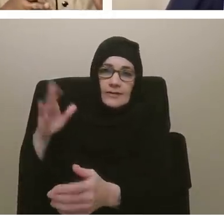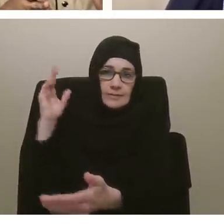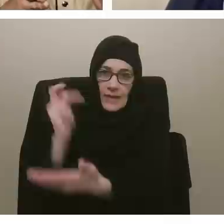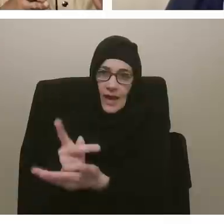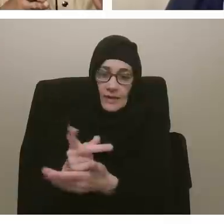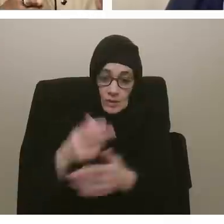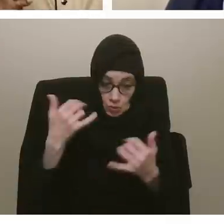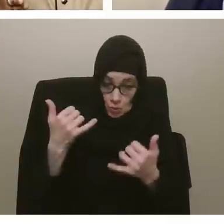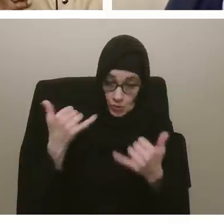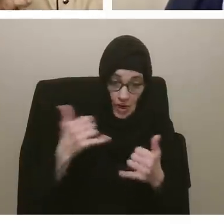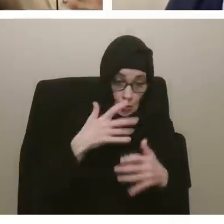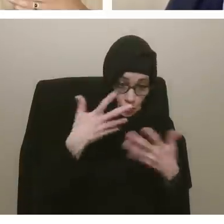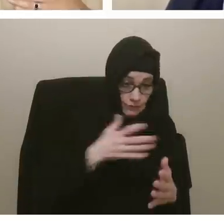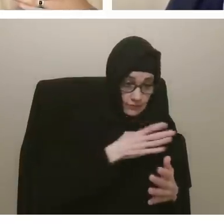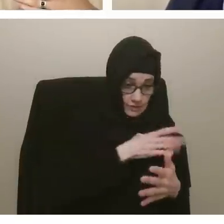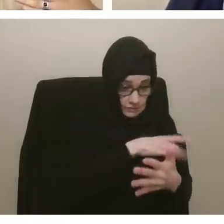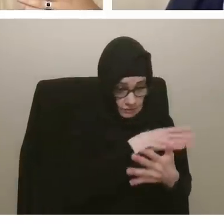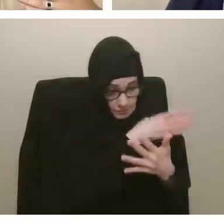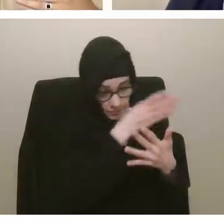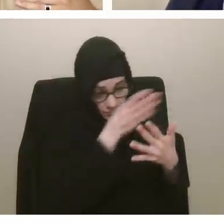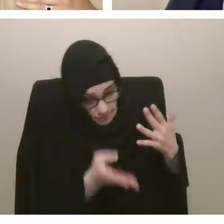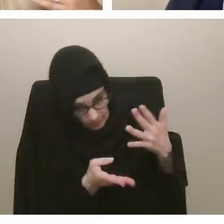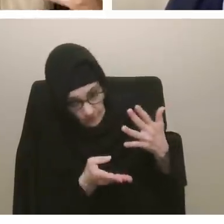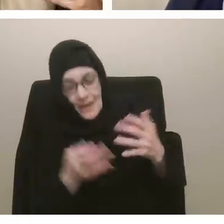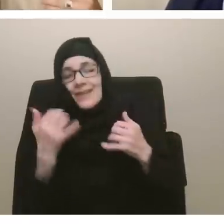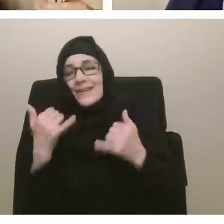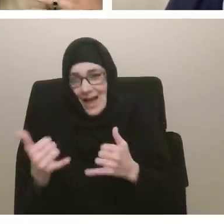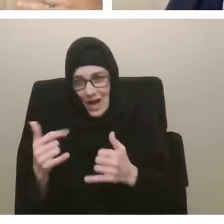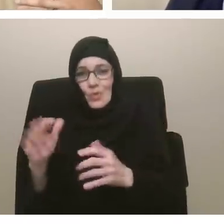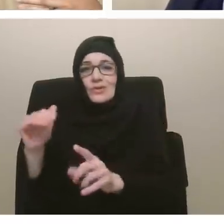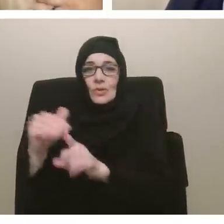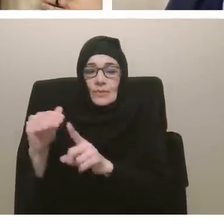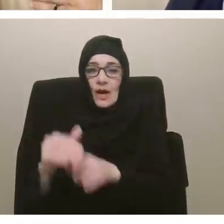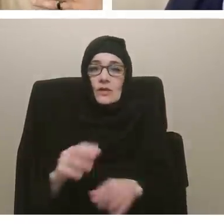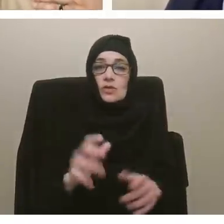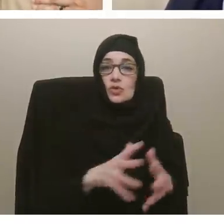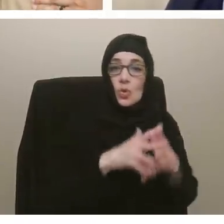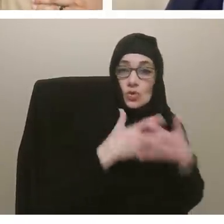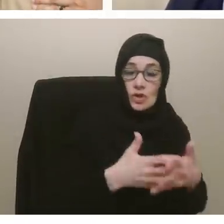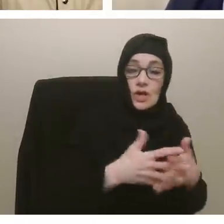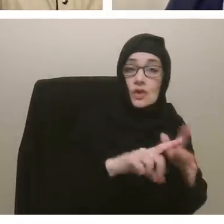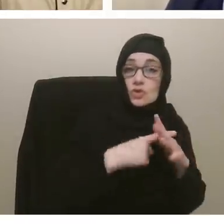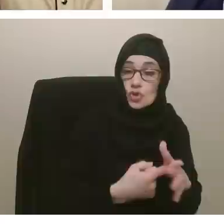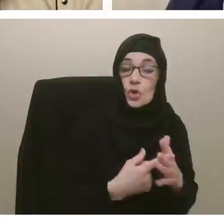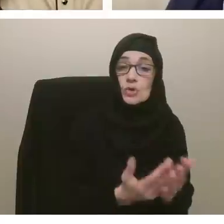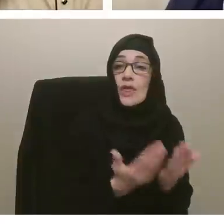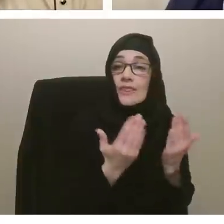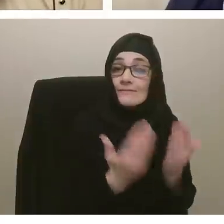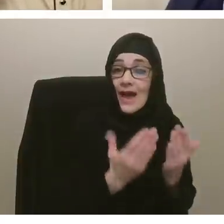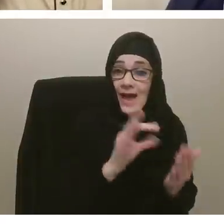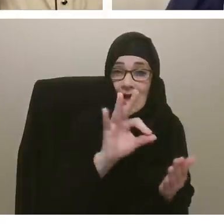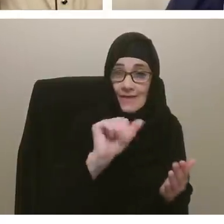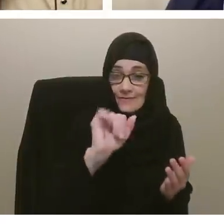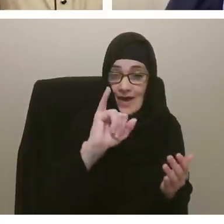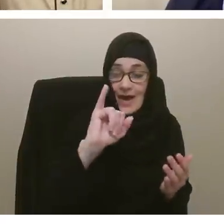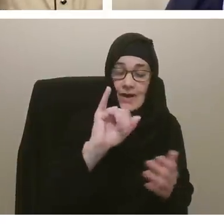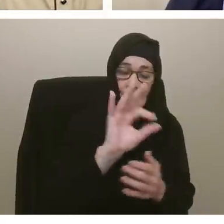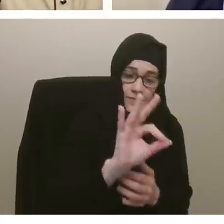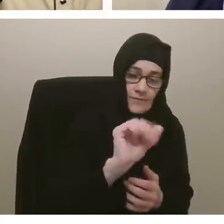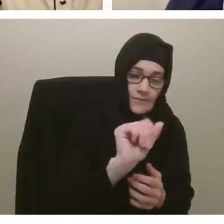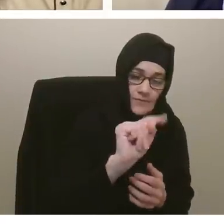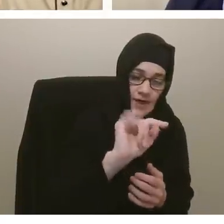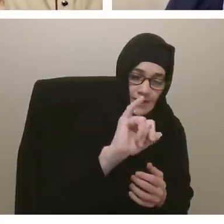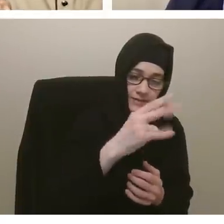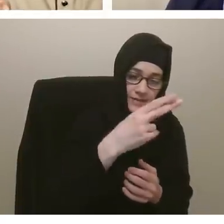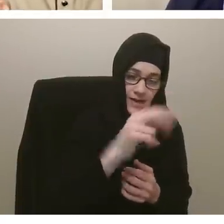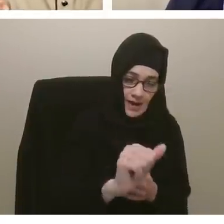your reminder. So how does the Quran start? After Al-Fatiha, Alif Lam Mim, Dhalika Al-Kitabu, La Rayba Fi. This is the book